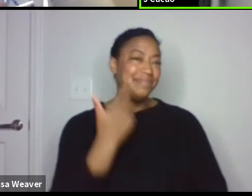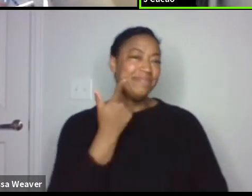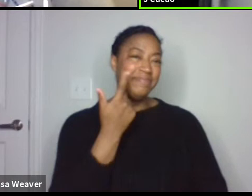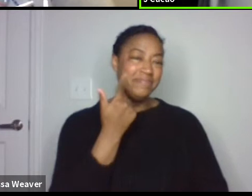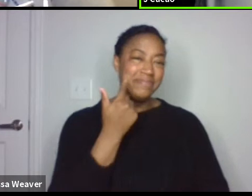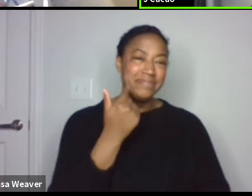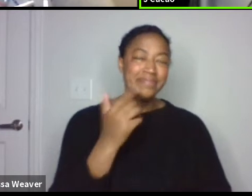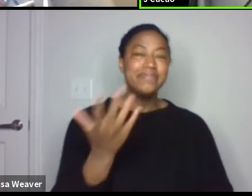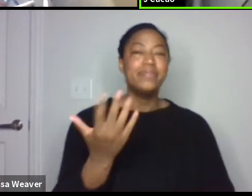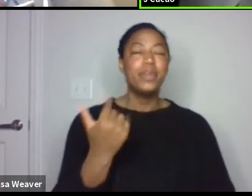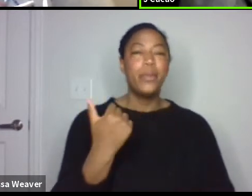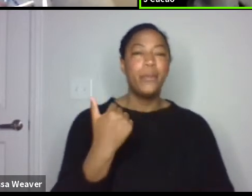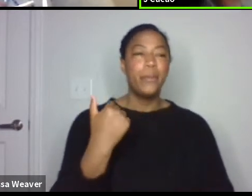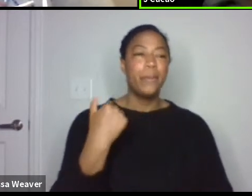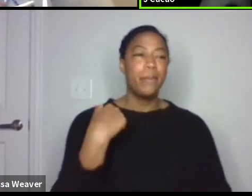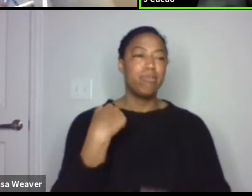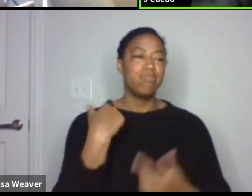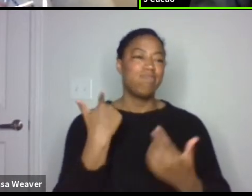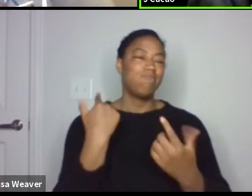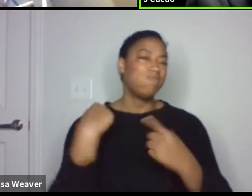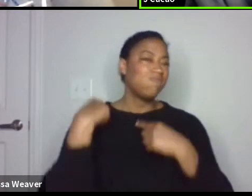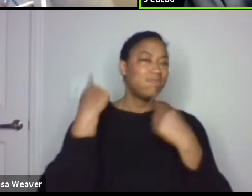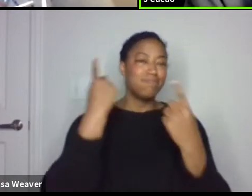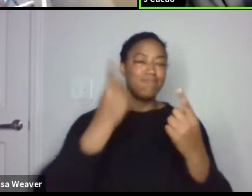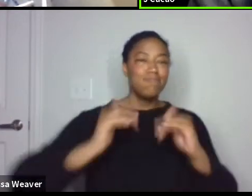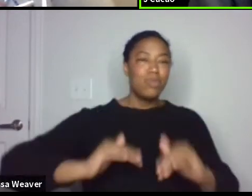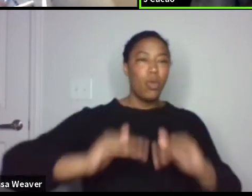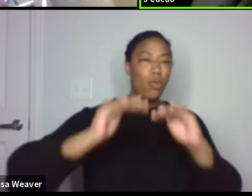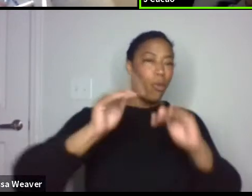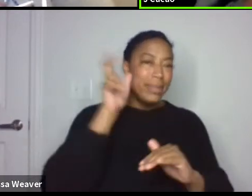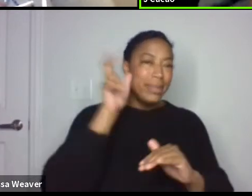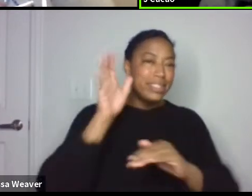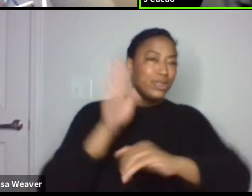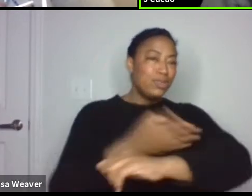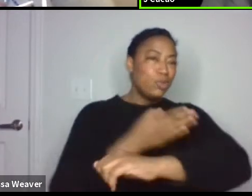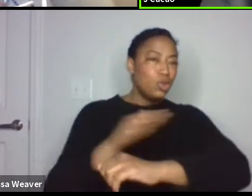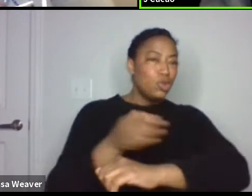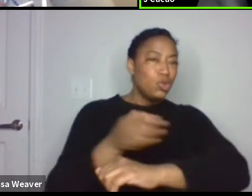always listen to music, listen to hip hop and stuff like that.